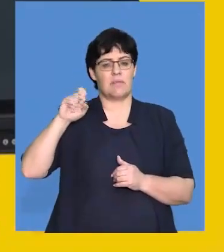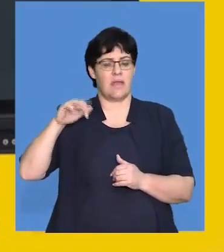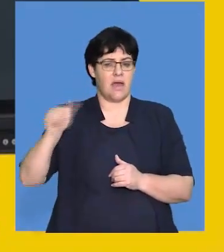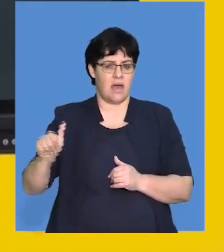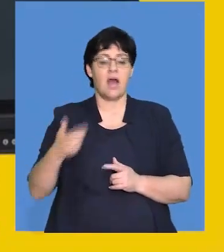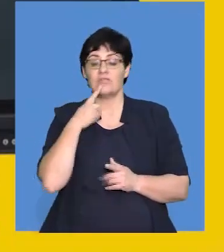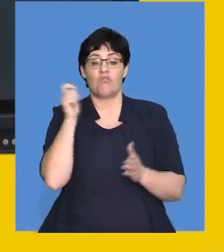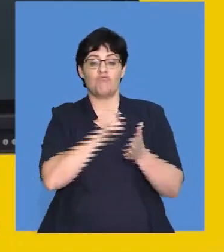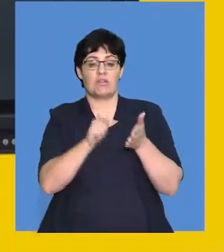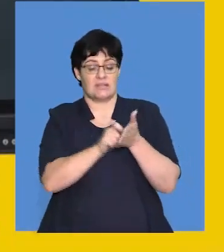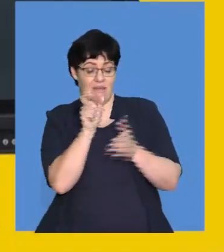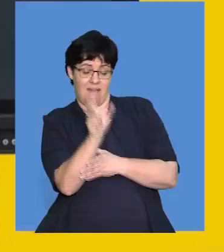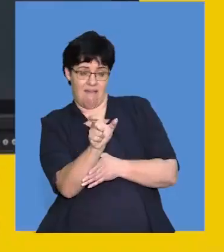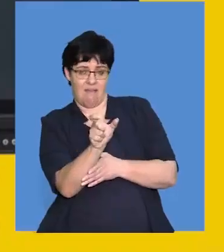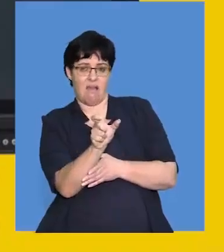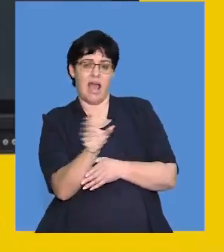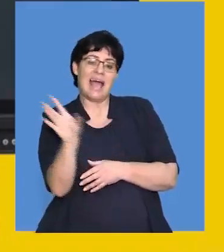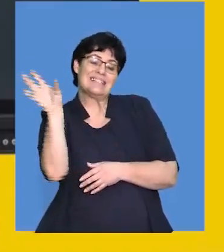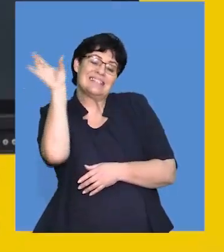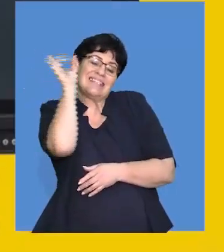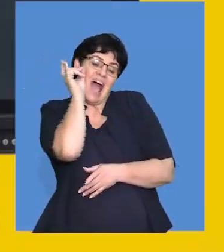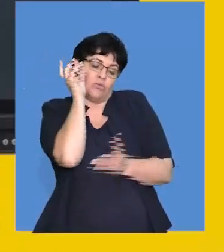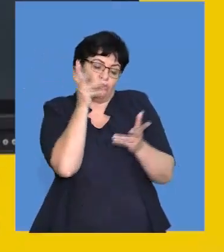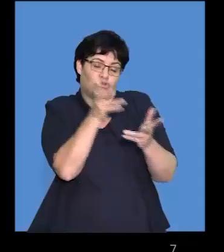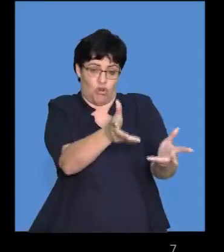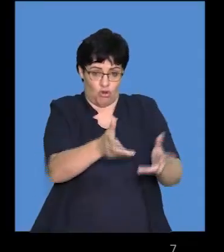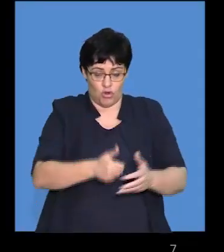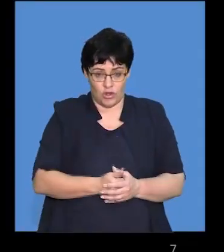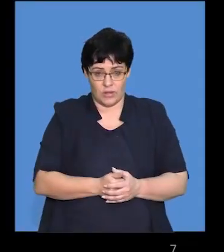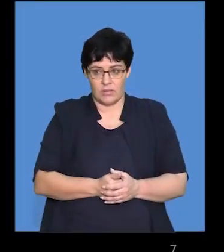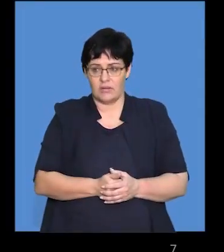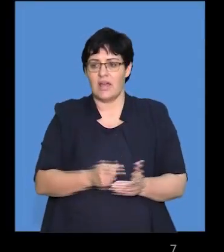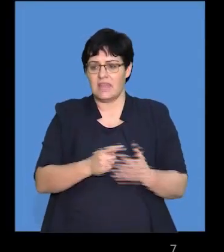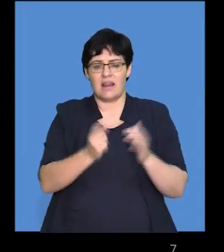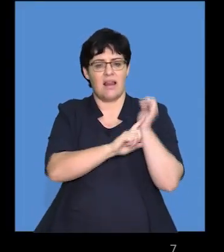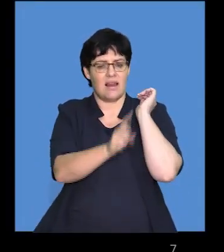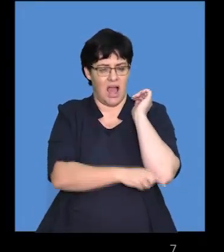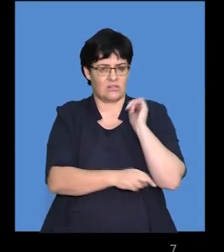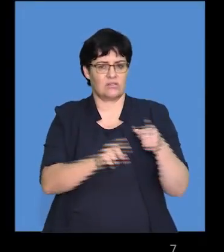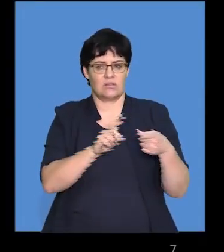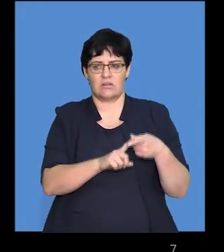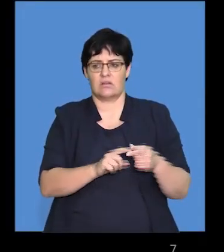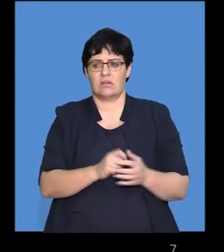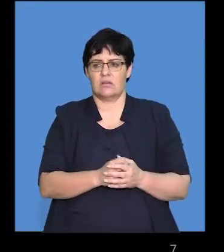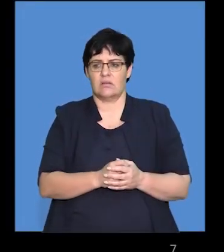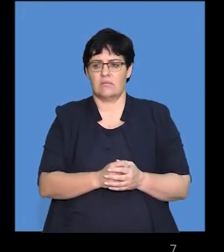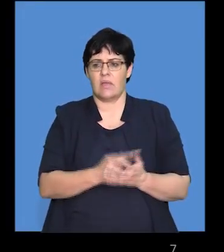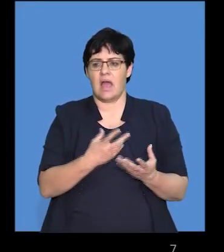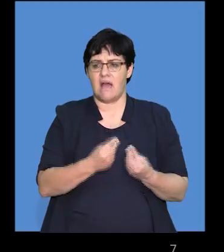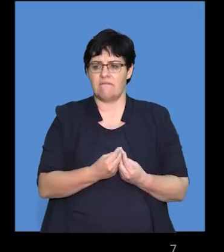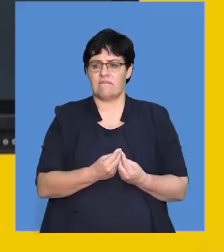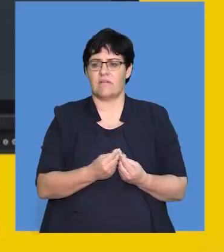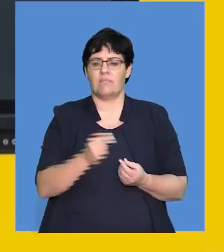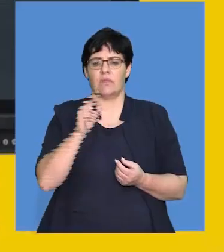word is written in the way it sounds. And lastly, we have these 2, hyperbole and